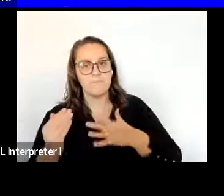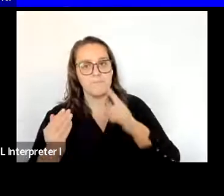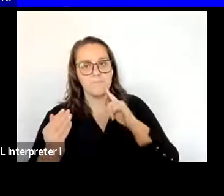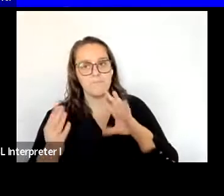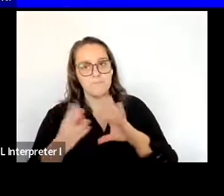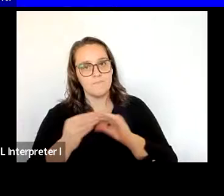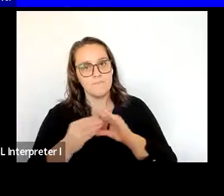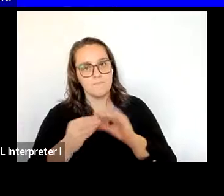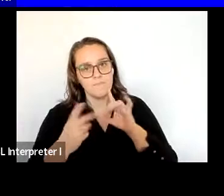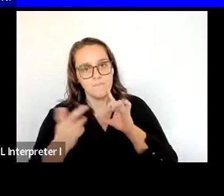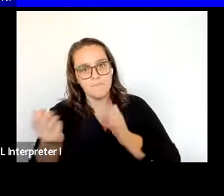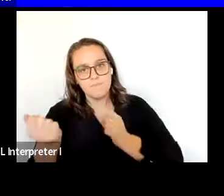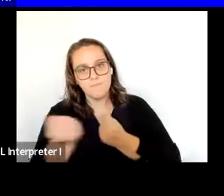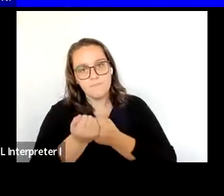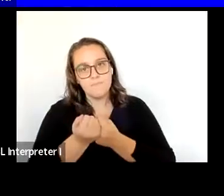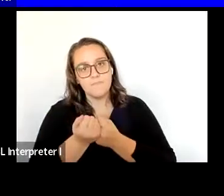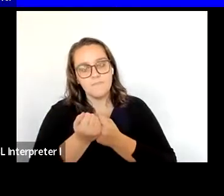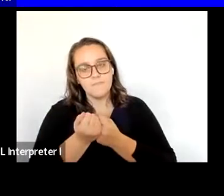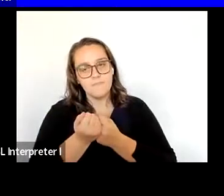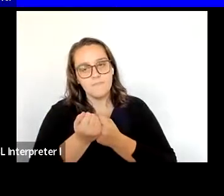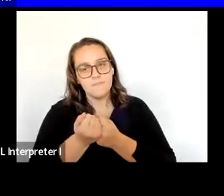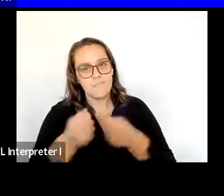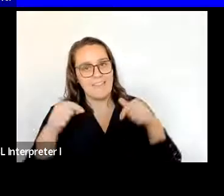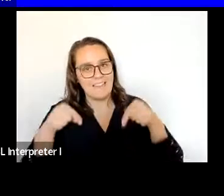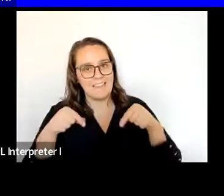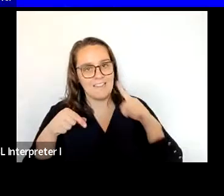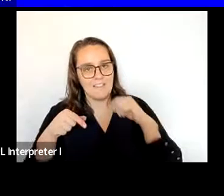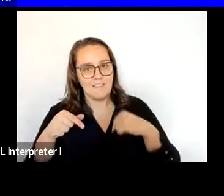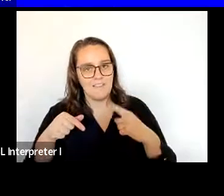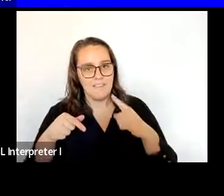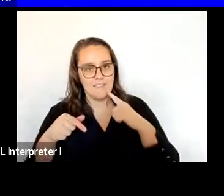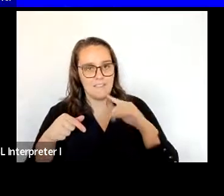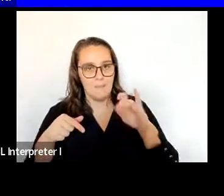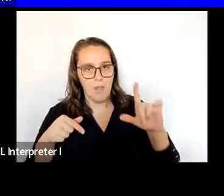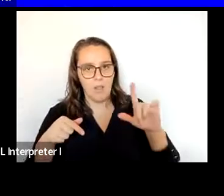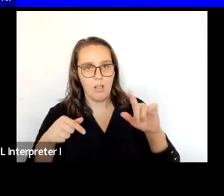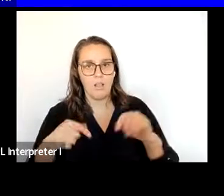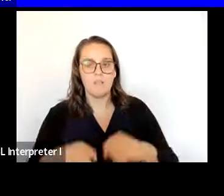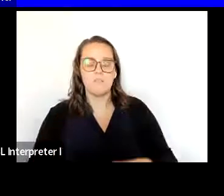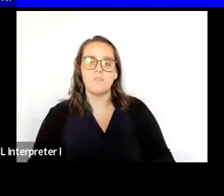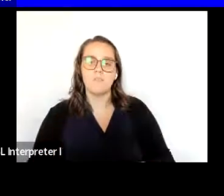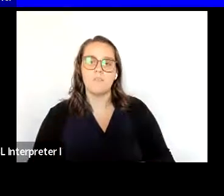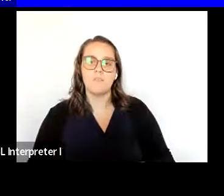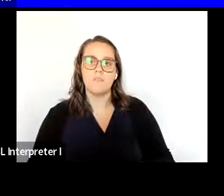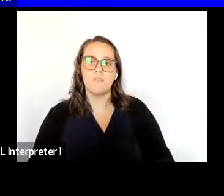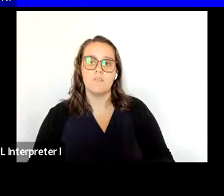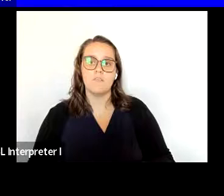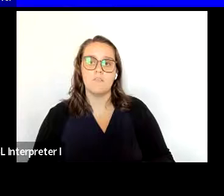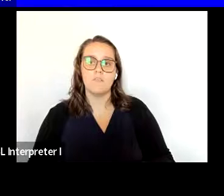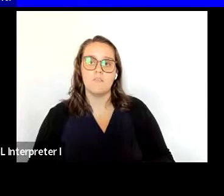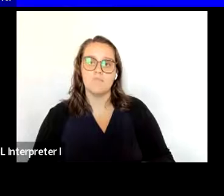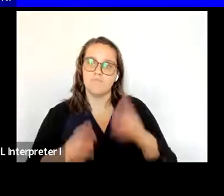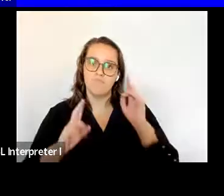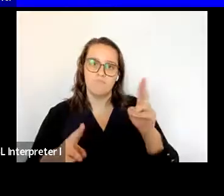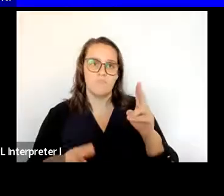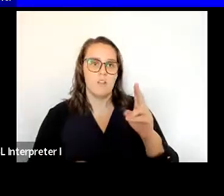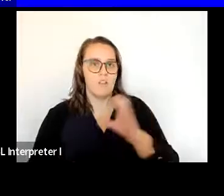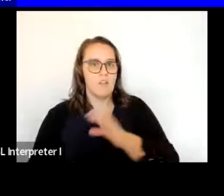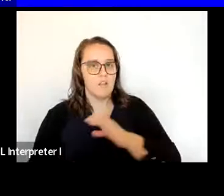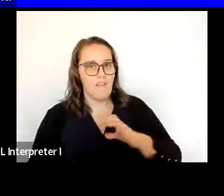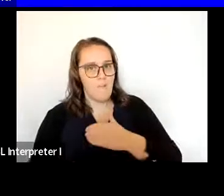in support of this measure on behalf of Councilmember Willie J. Hardy. She was